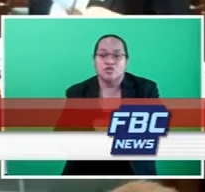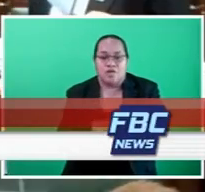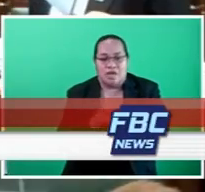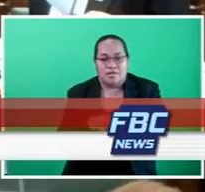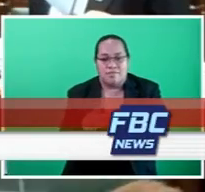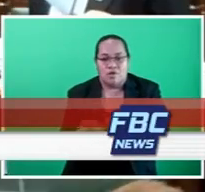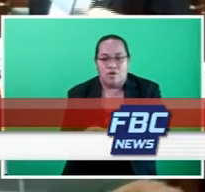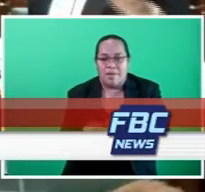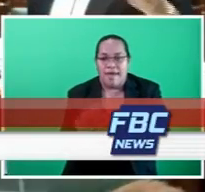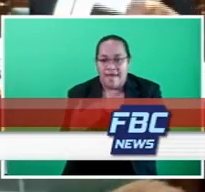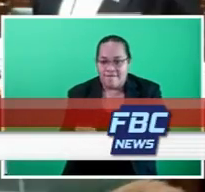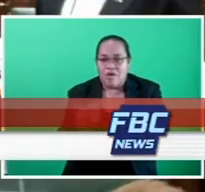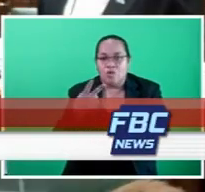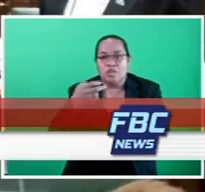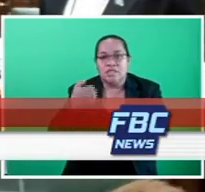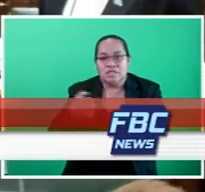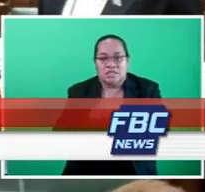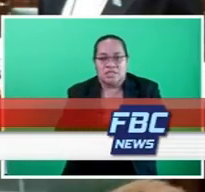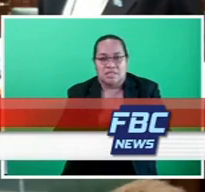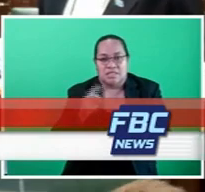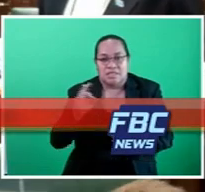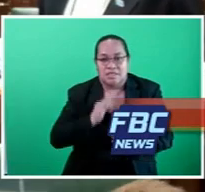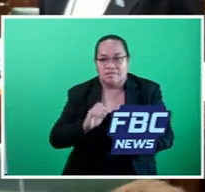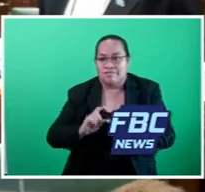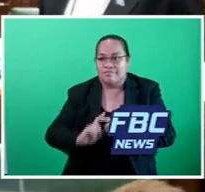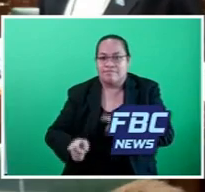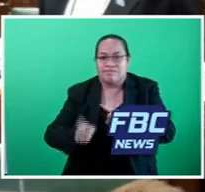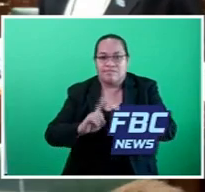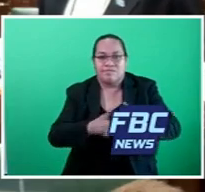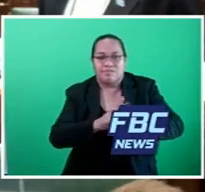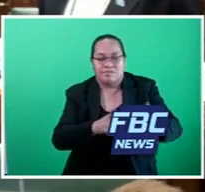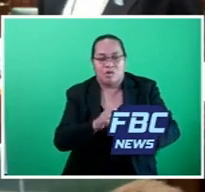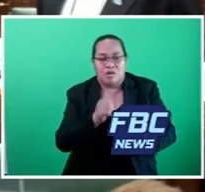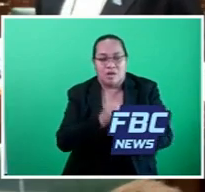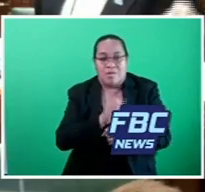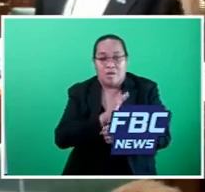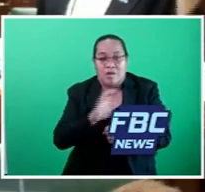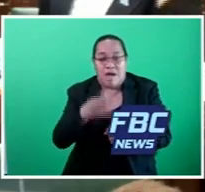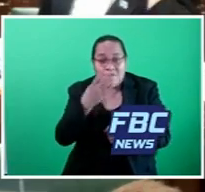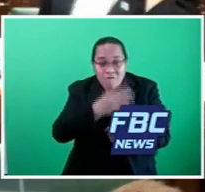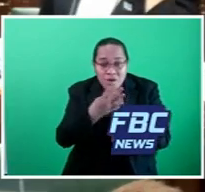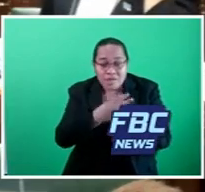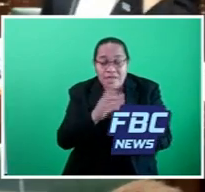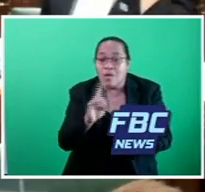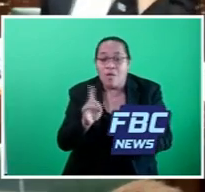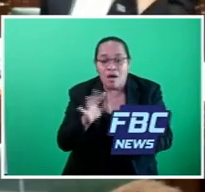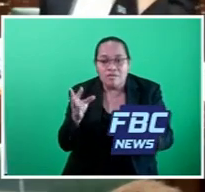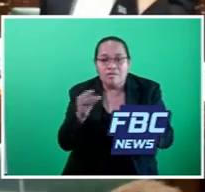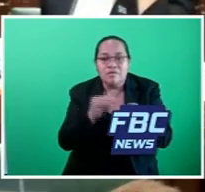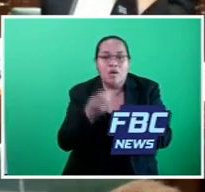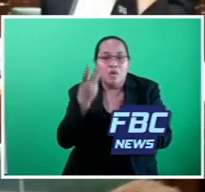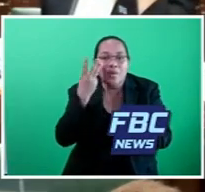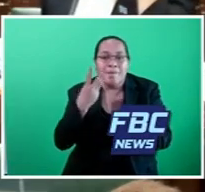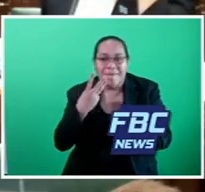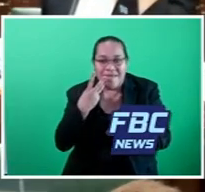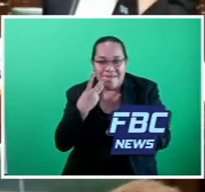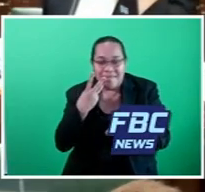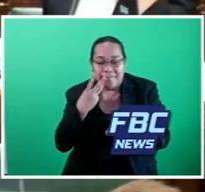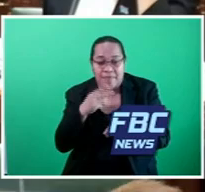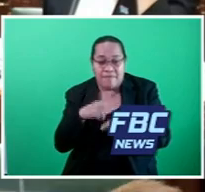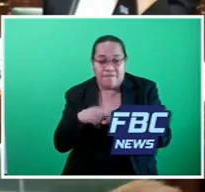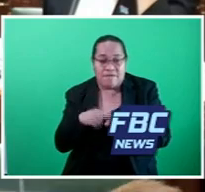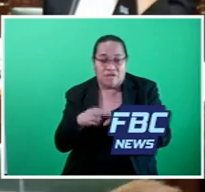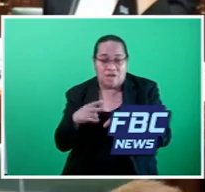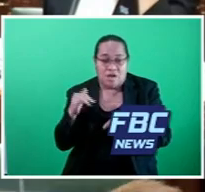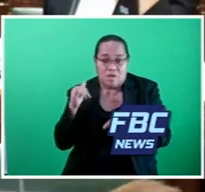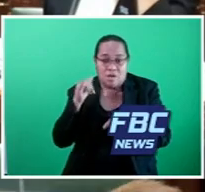there are about 26 employees from a cross-section of the company, of which 14 actually are women. Fiji Airways has several